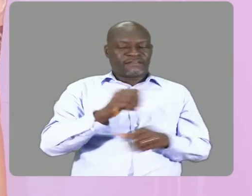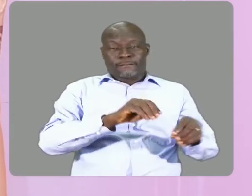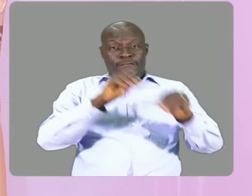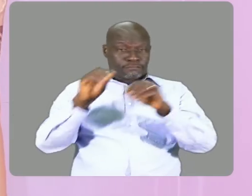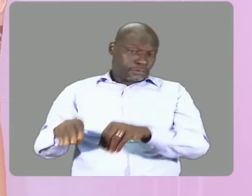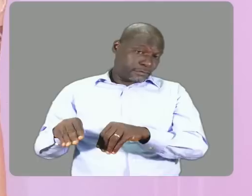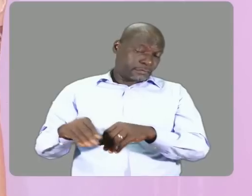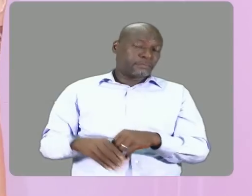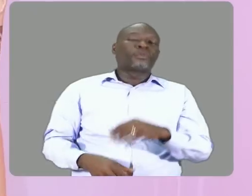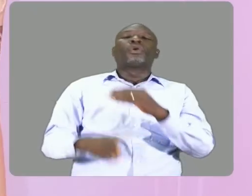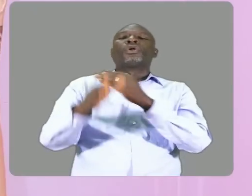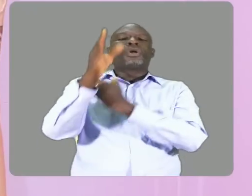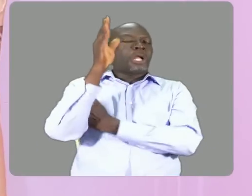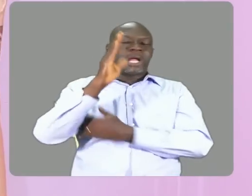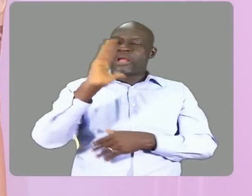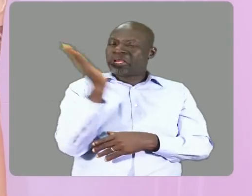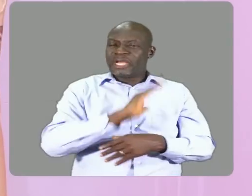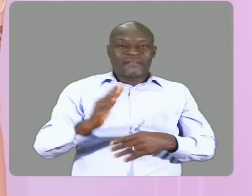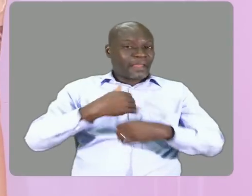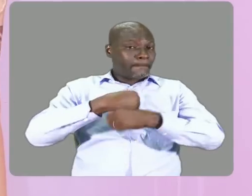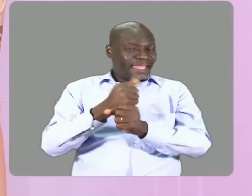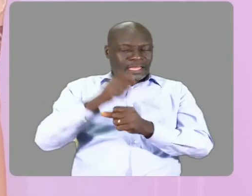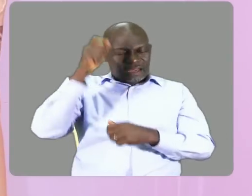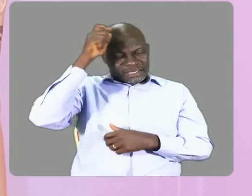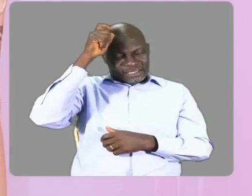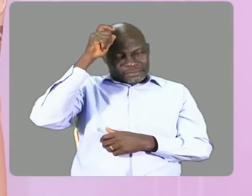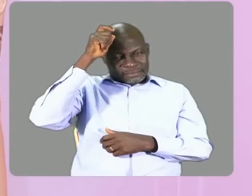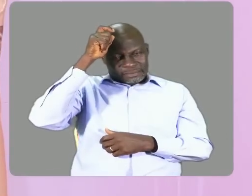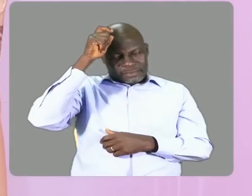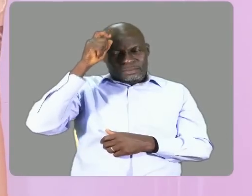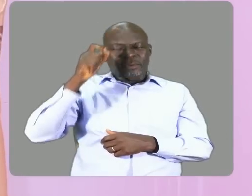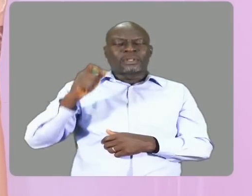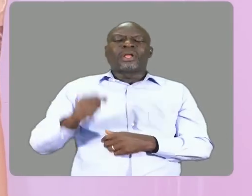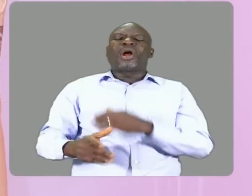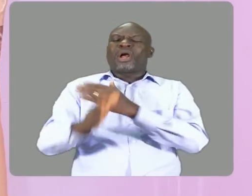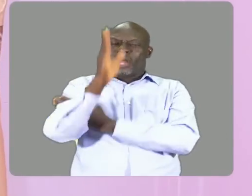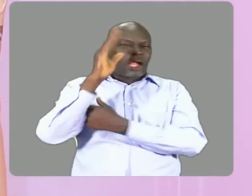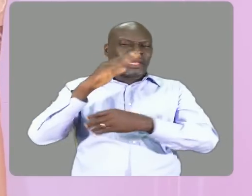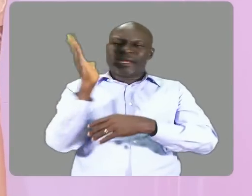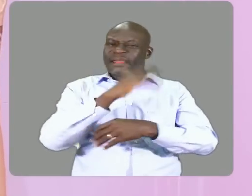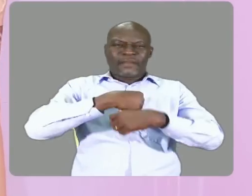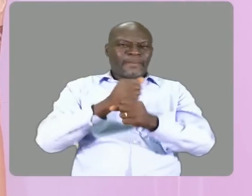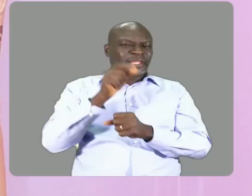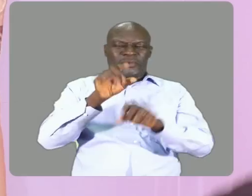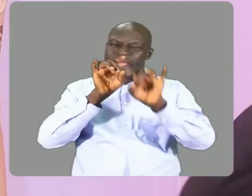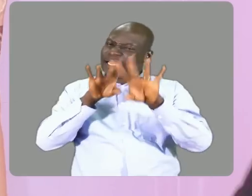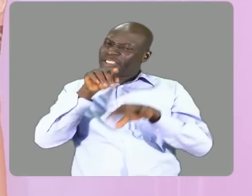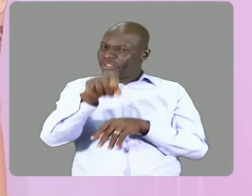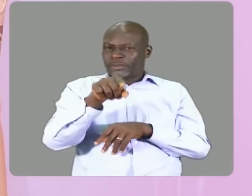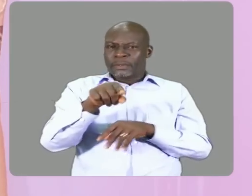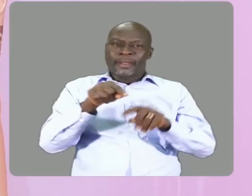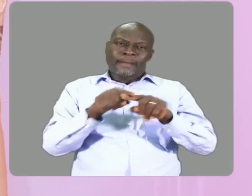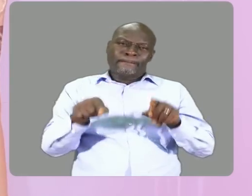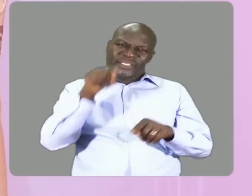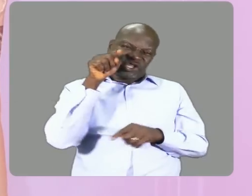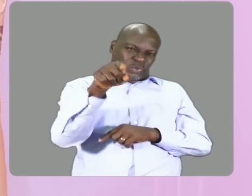ekohyehyehye. Onyankopon amọ obonsam onyankopon amọ sa wo de wo tan eye wunuro